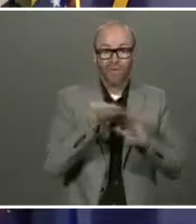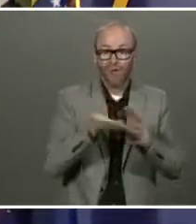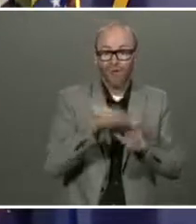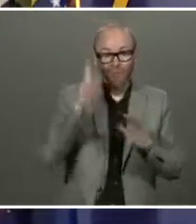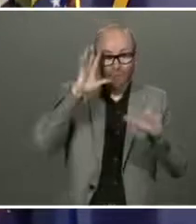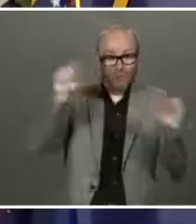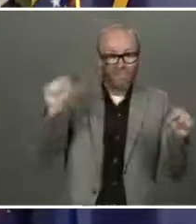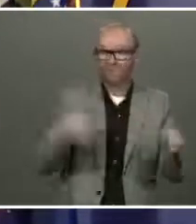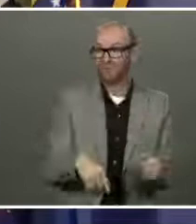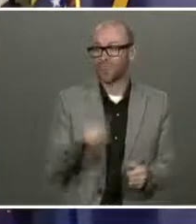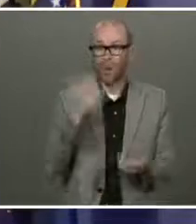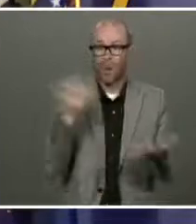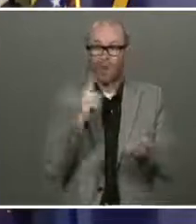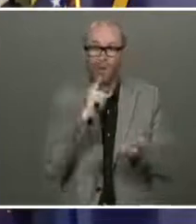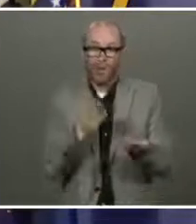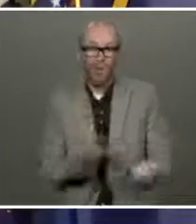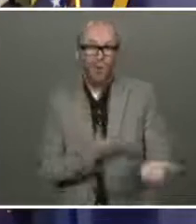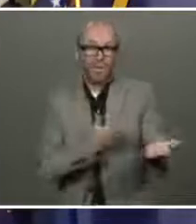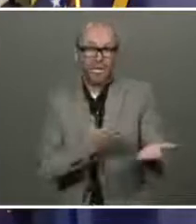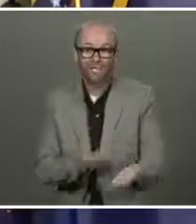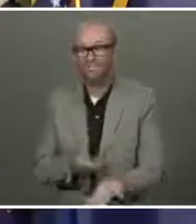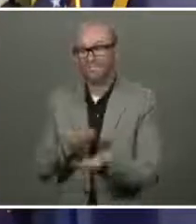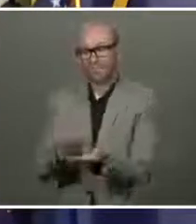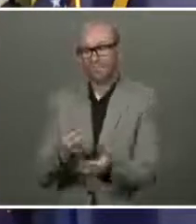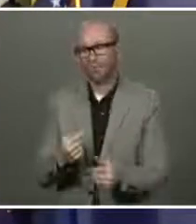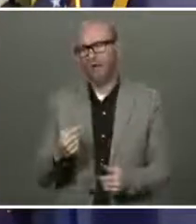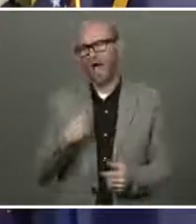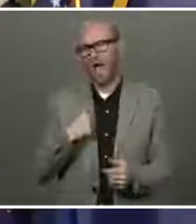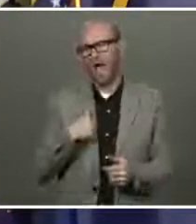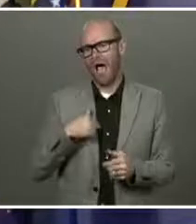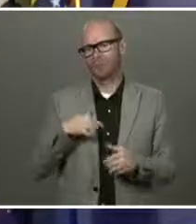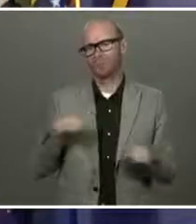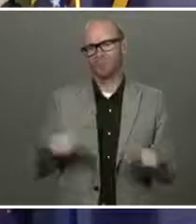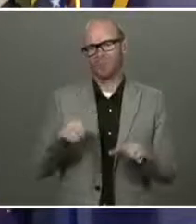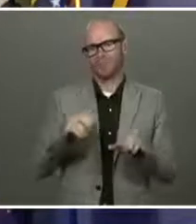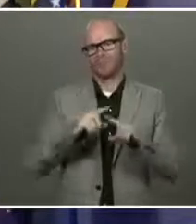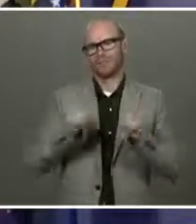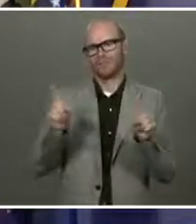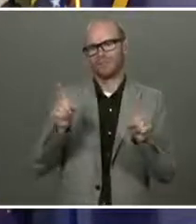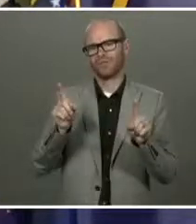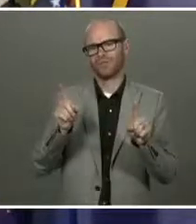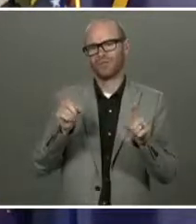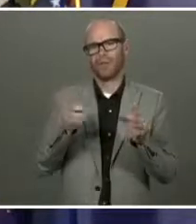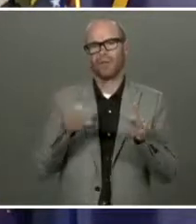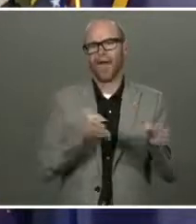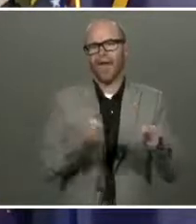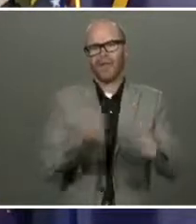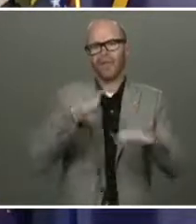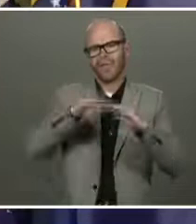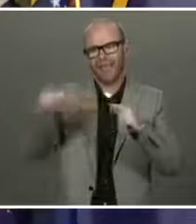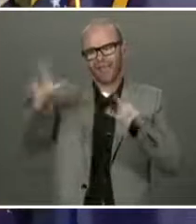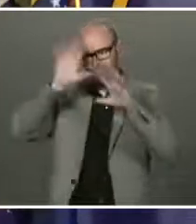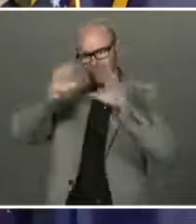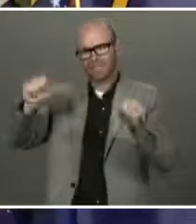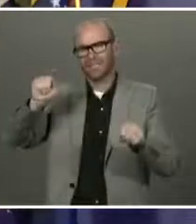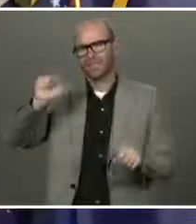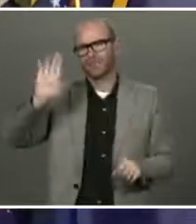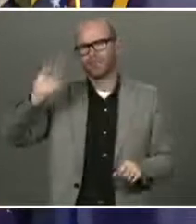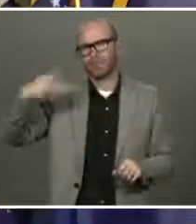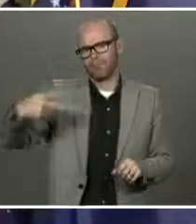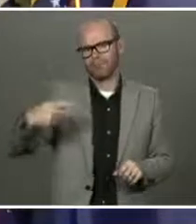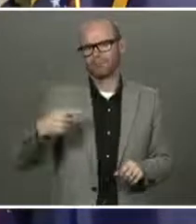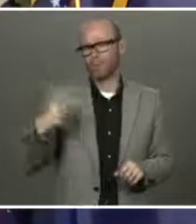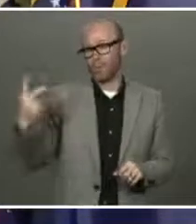like? I'm certainly plotting a different path than President Trump plotted. I've said that many times